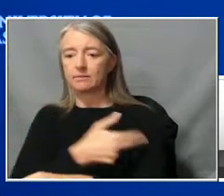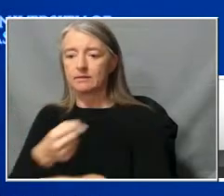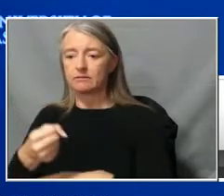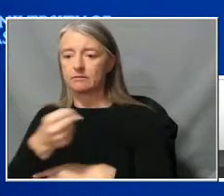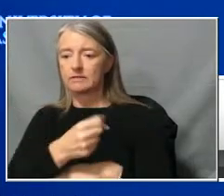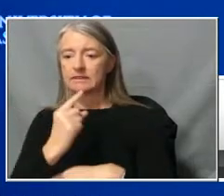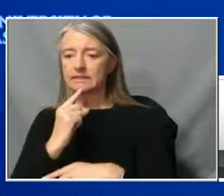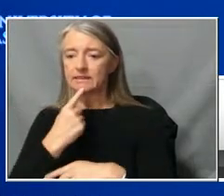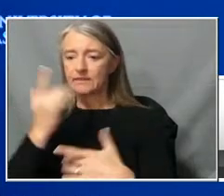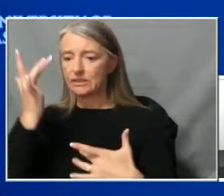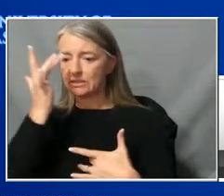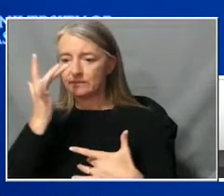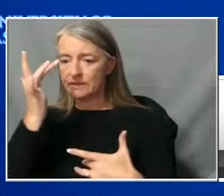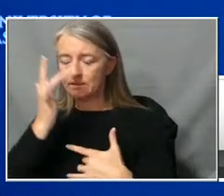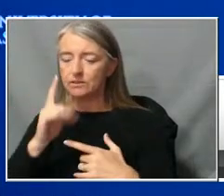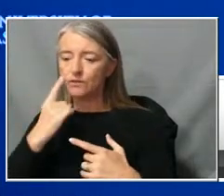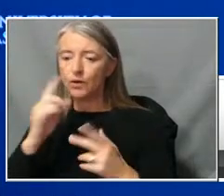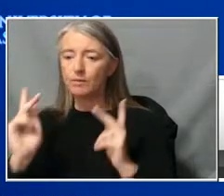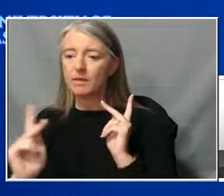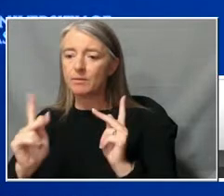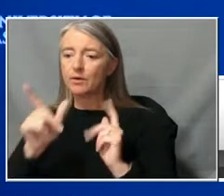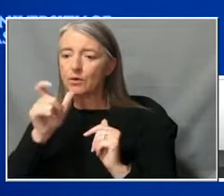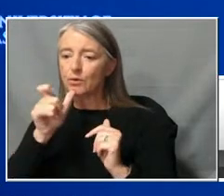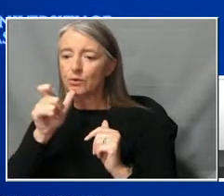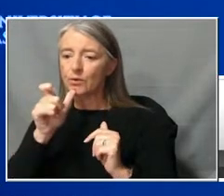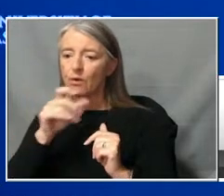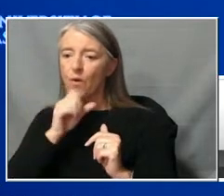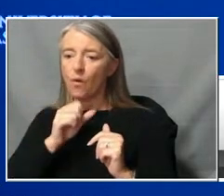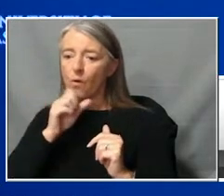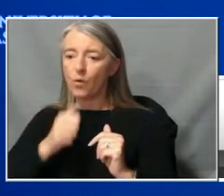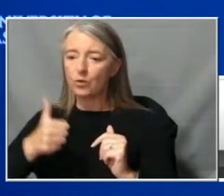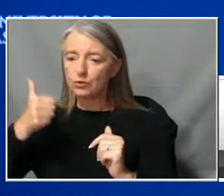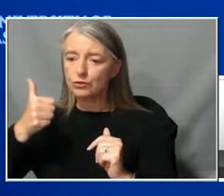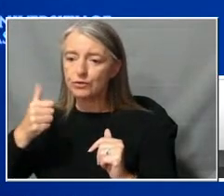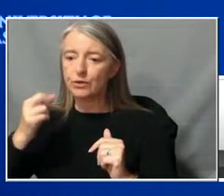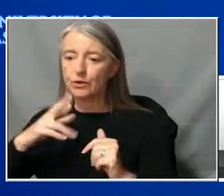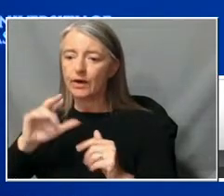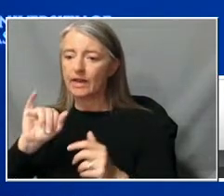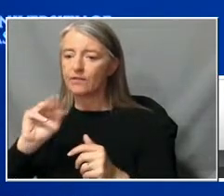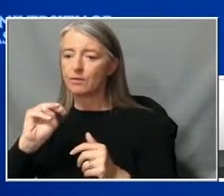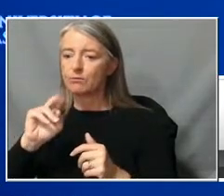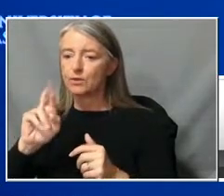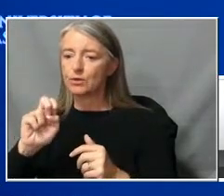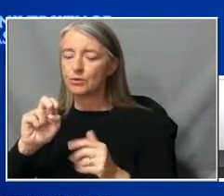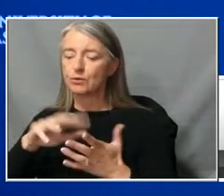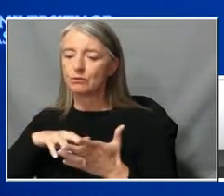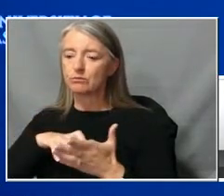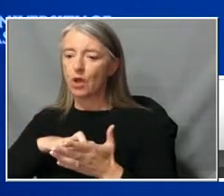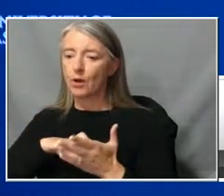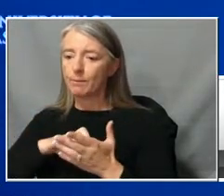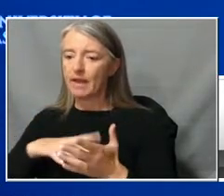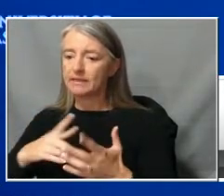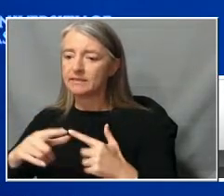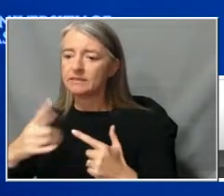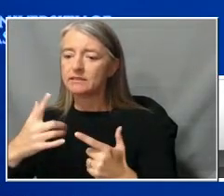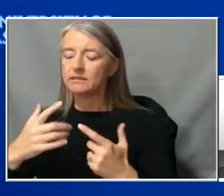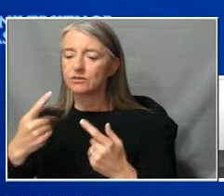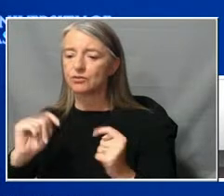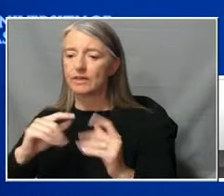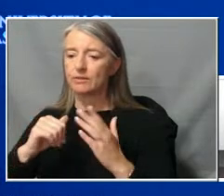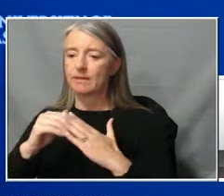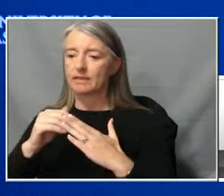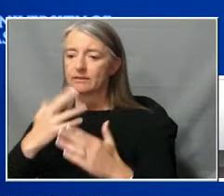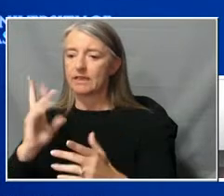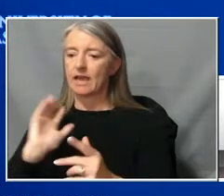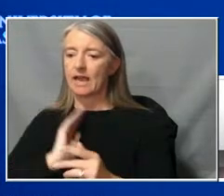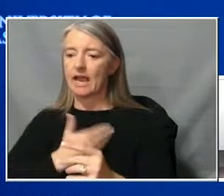severe disease, especially for those people that are older or who have immune compromise. So it is very important to try and maximize our